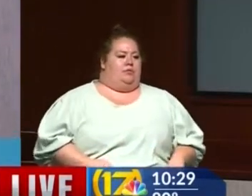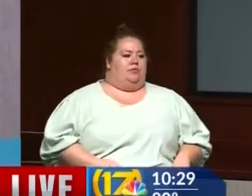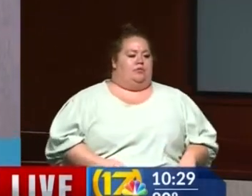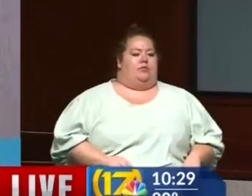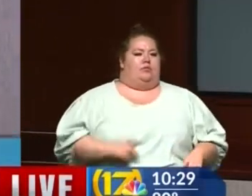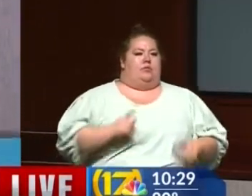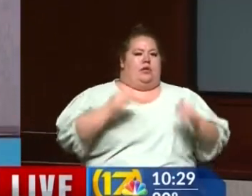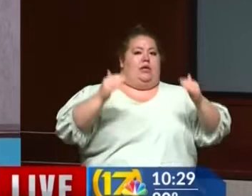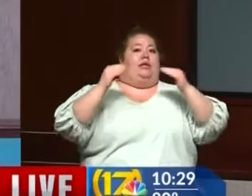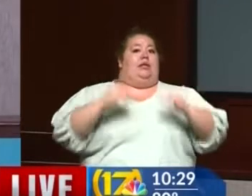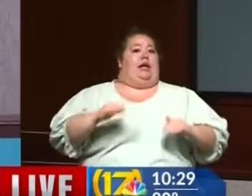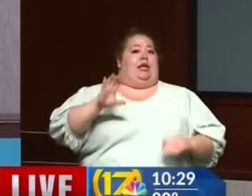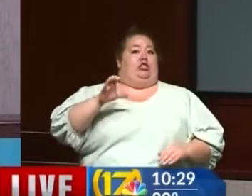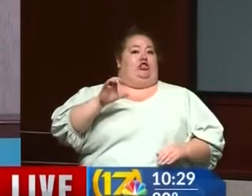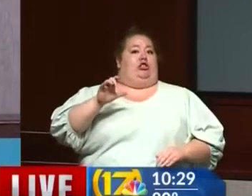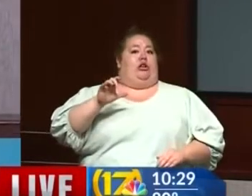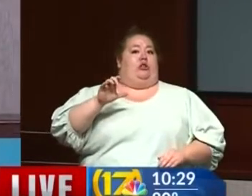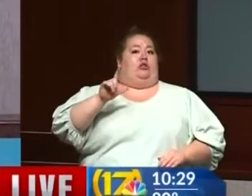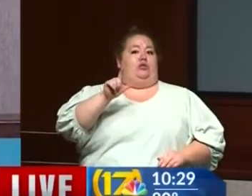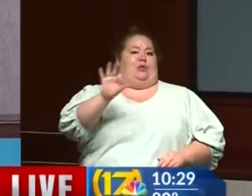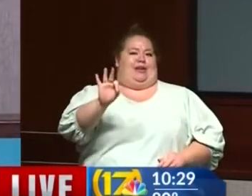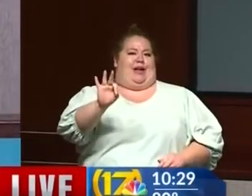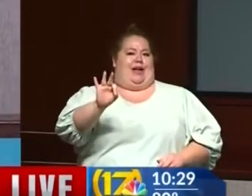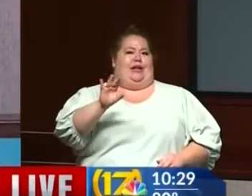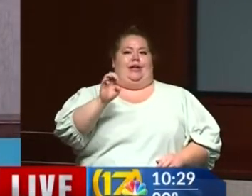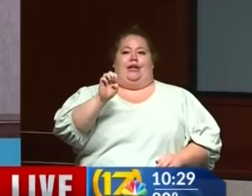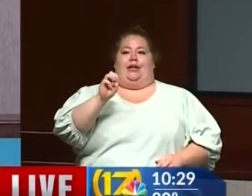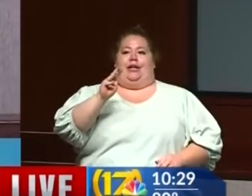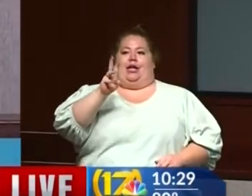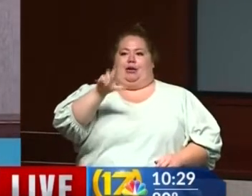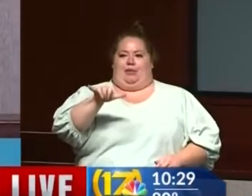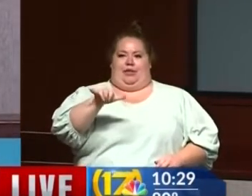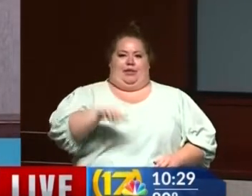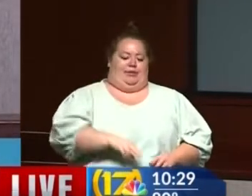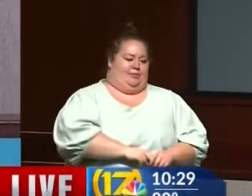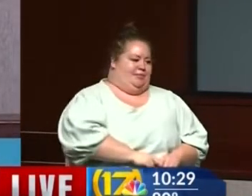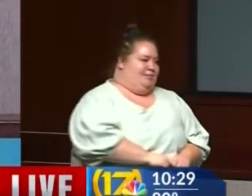Our next outlet is Channel 29. I believe we have Emily Irwin on the line.